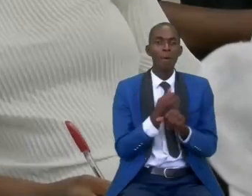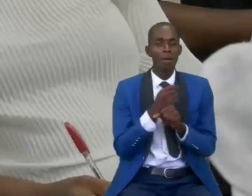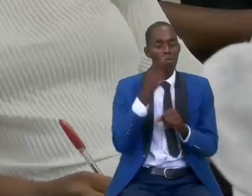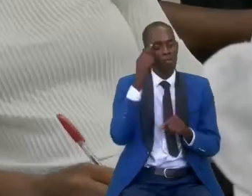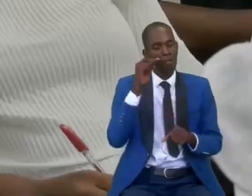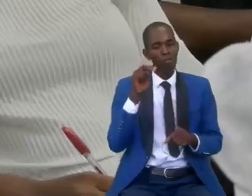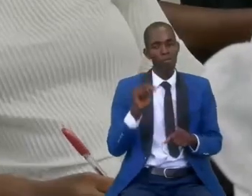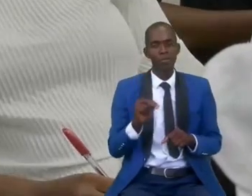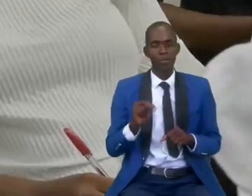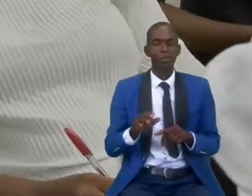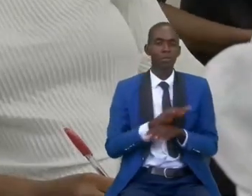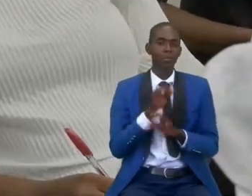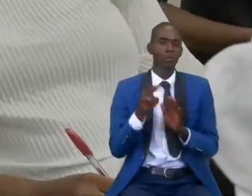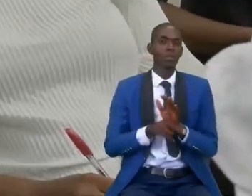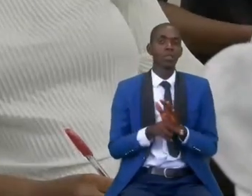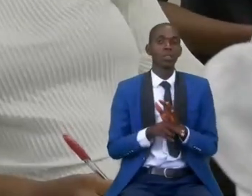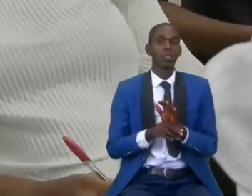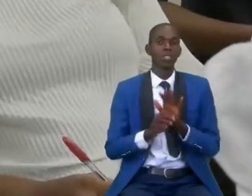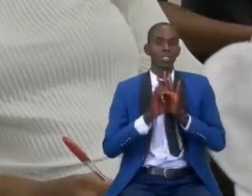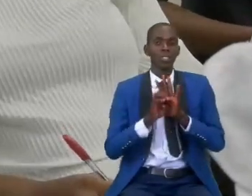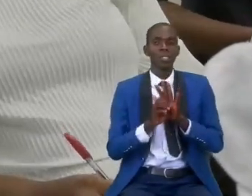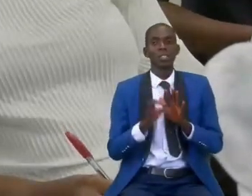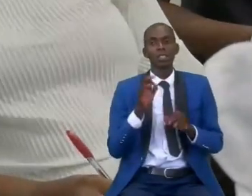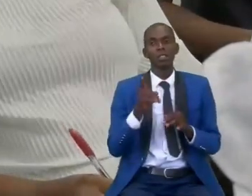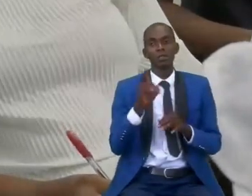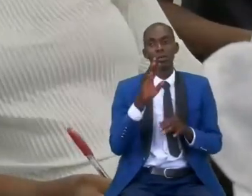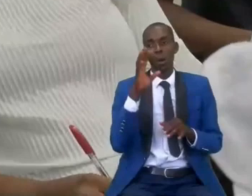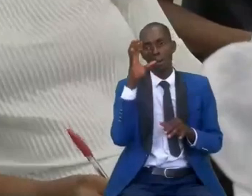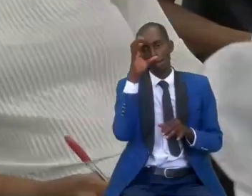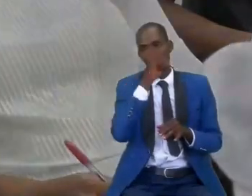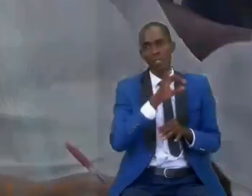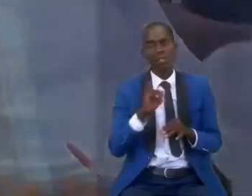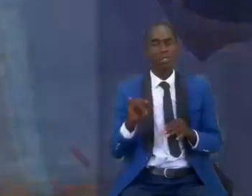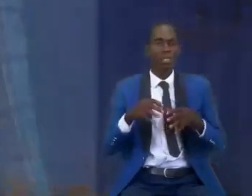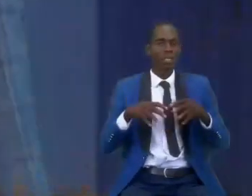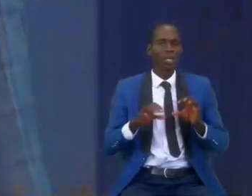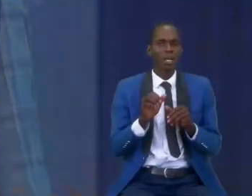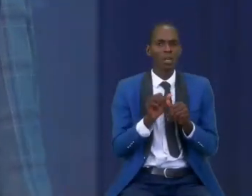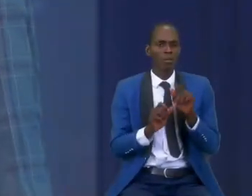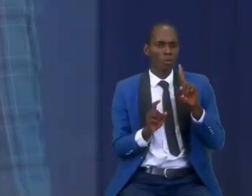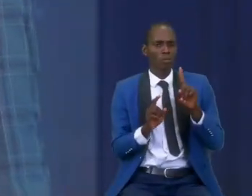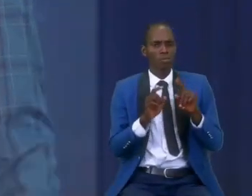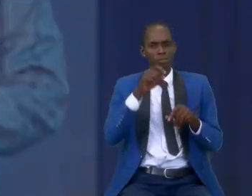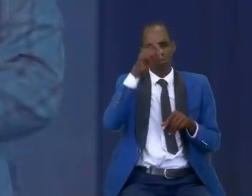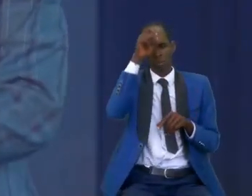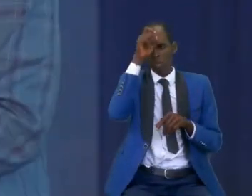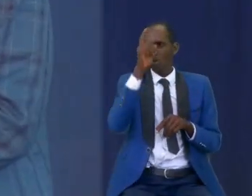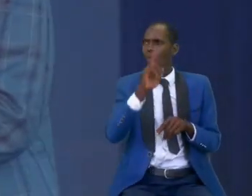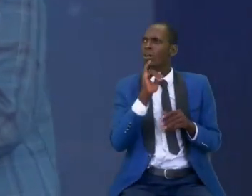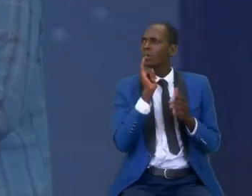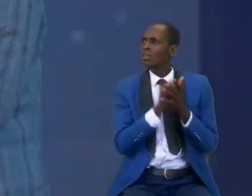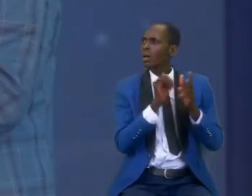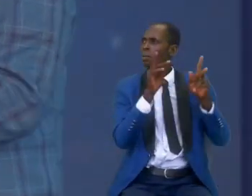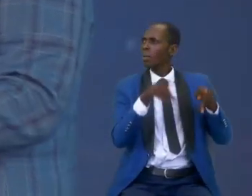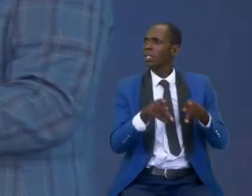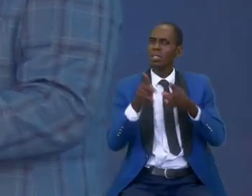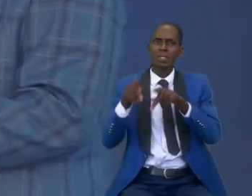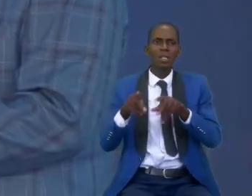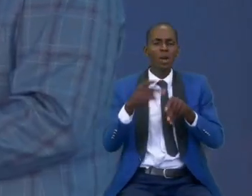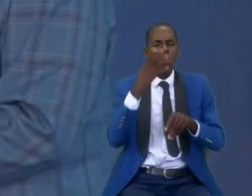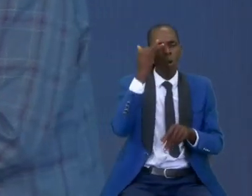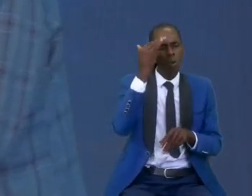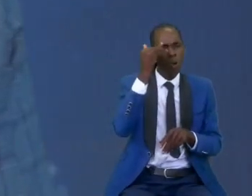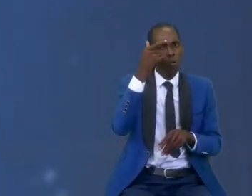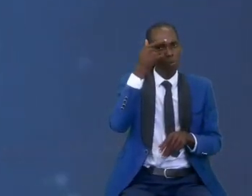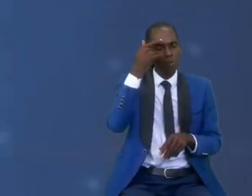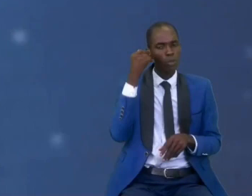class, everybody is wondering, where is he? Where is she? Why? Because they need you. And the teacher, for him to teach